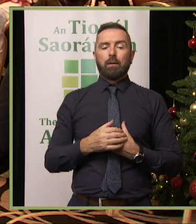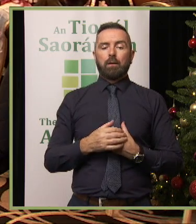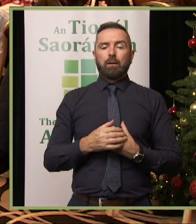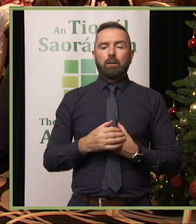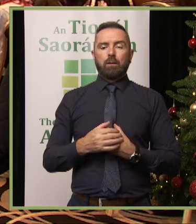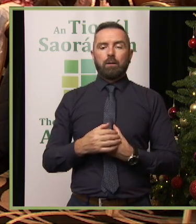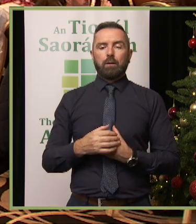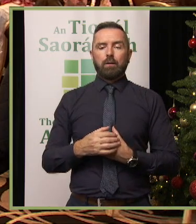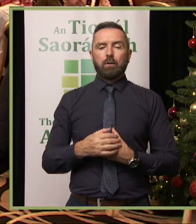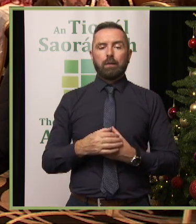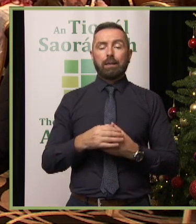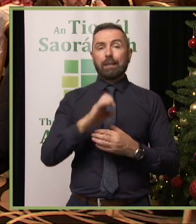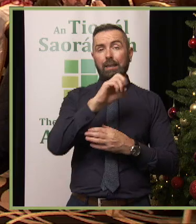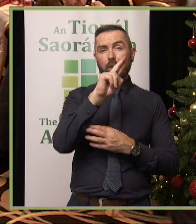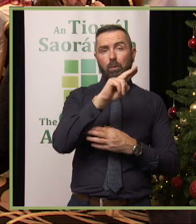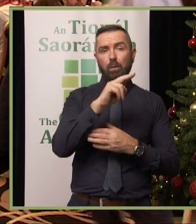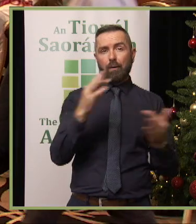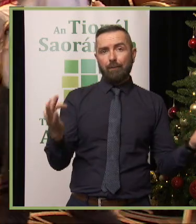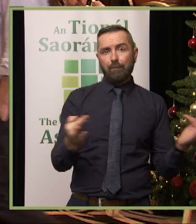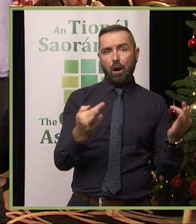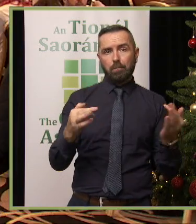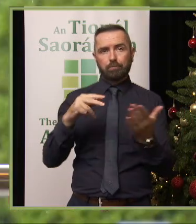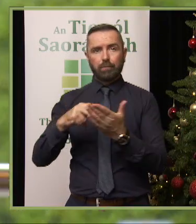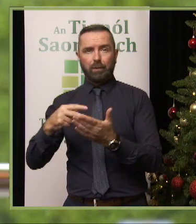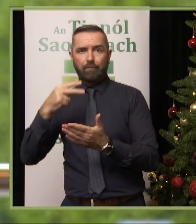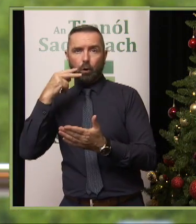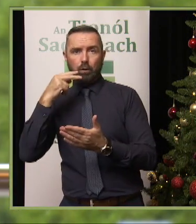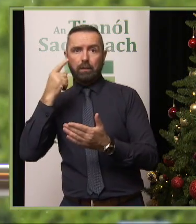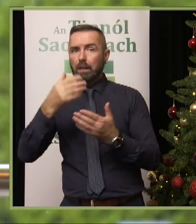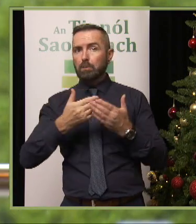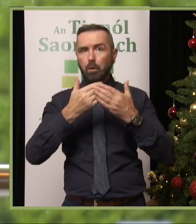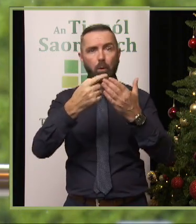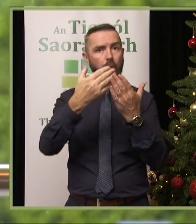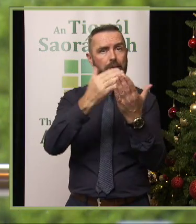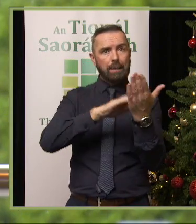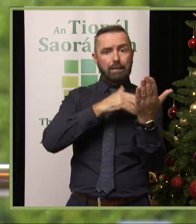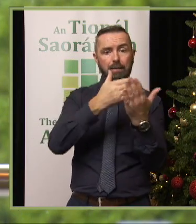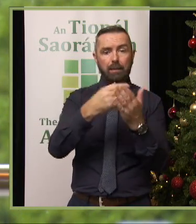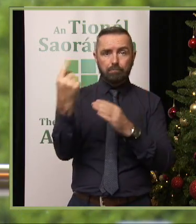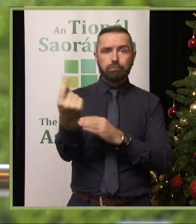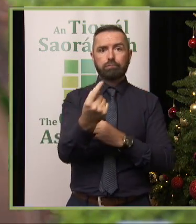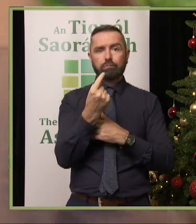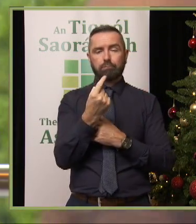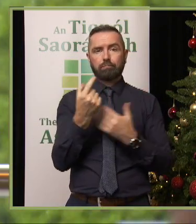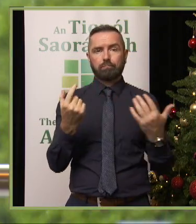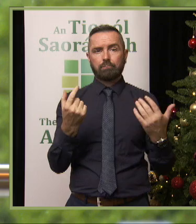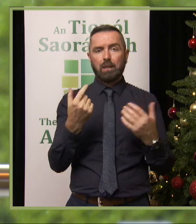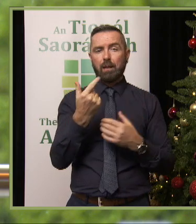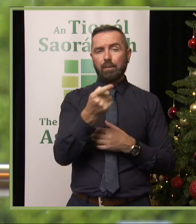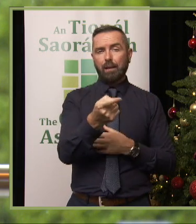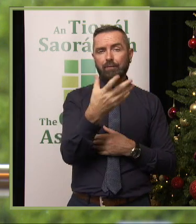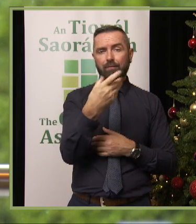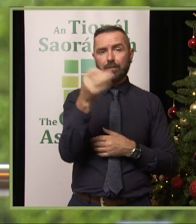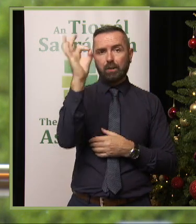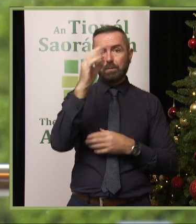the EU Farm to Fork, it's a proposed piece of legislation that's coming forward, and that is a